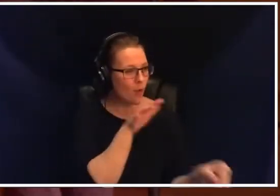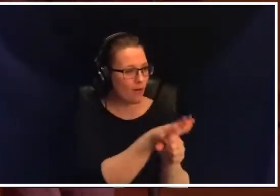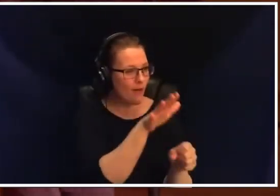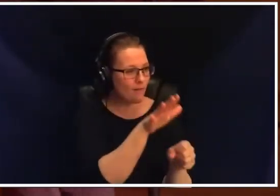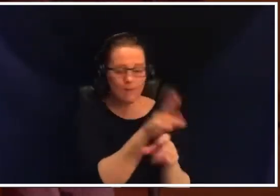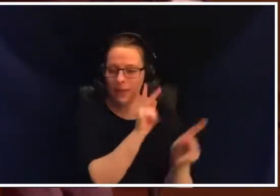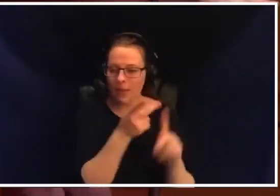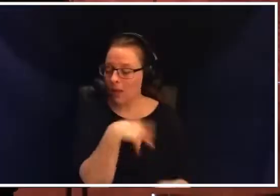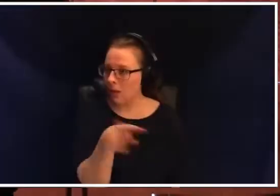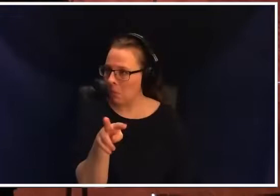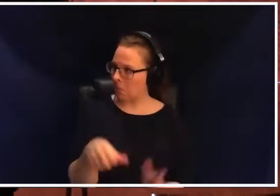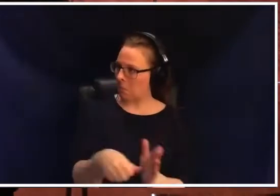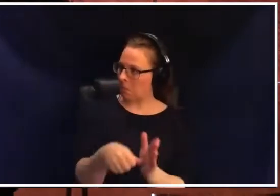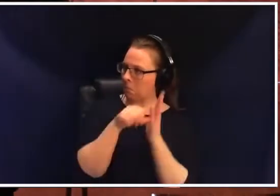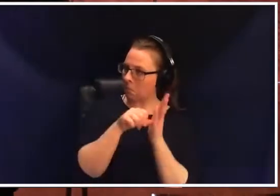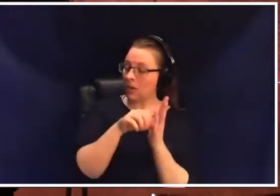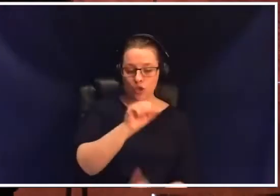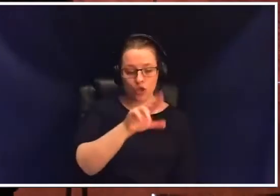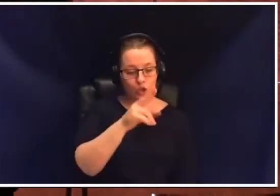precocious.